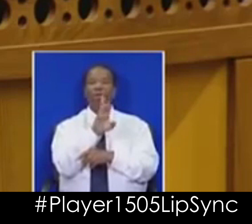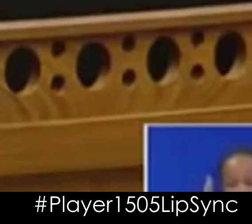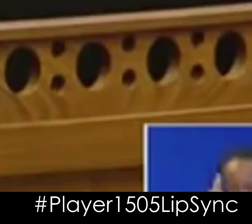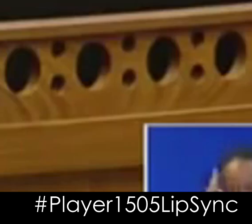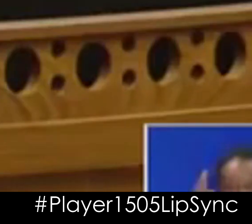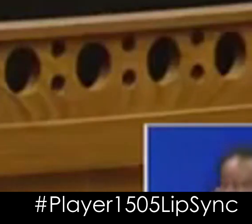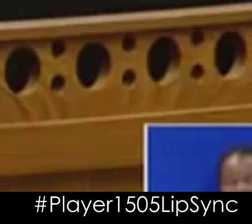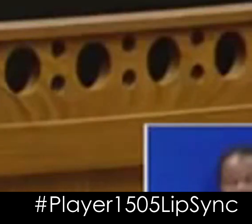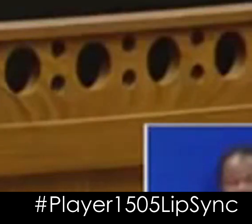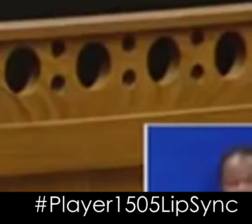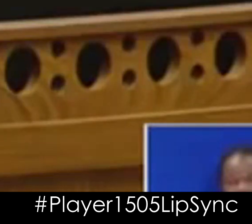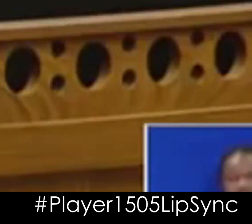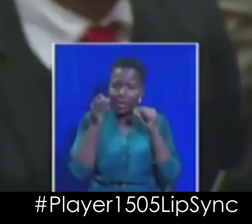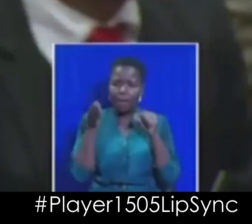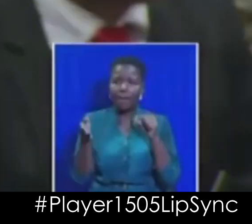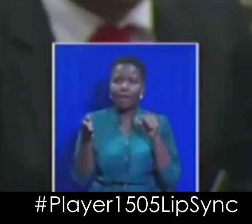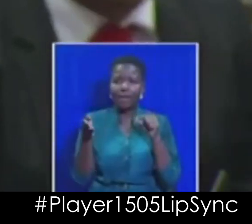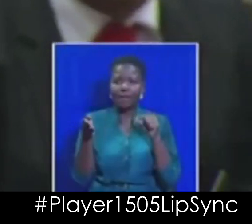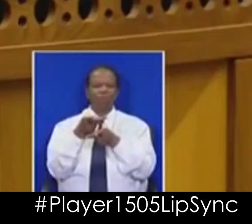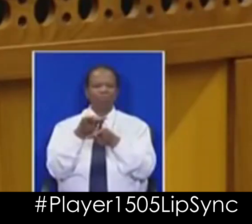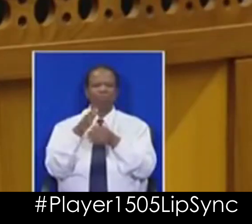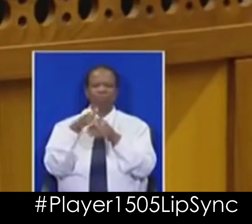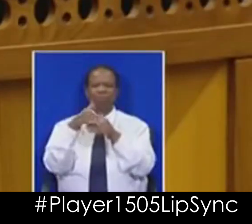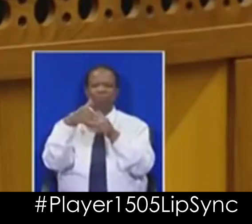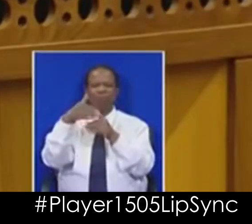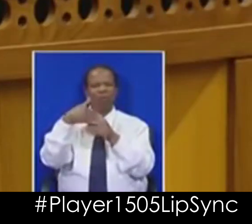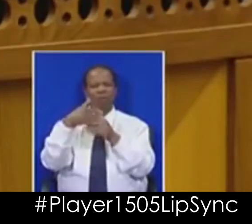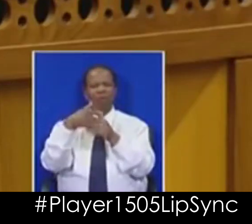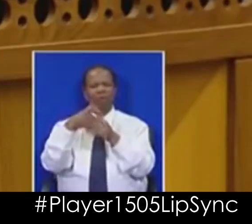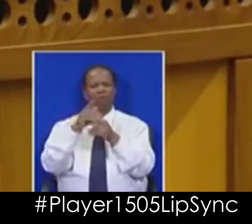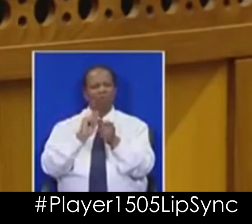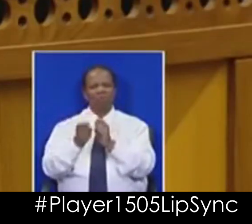now to say sorry? I don't know. Yeah, I know.